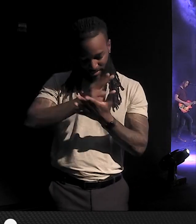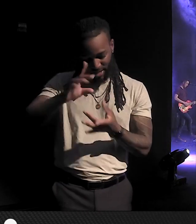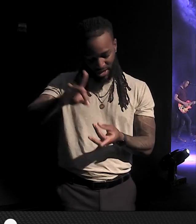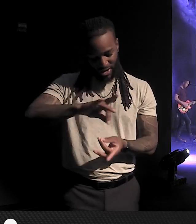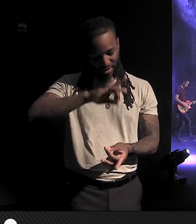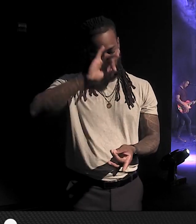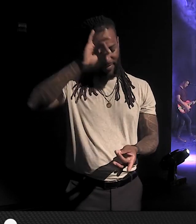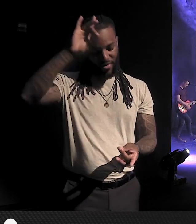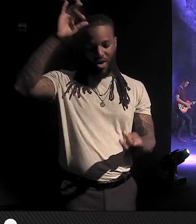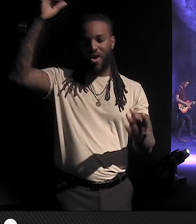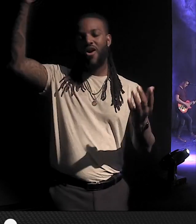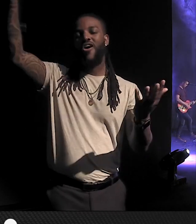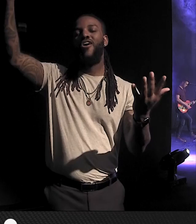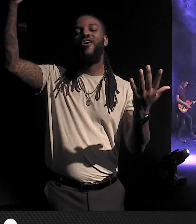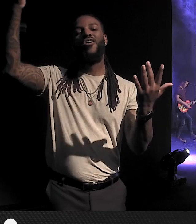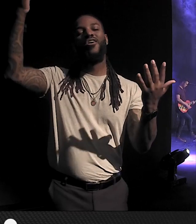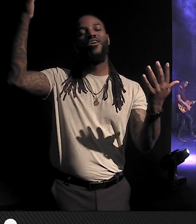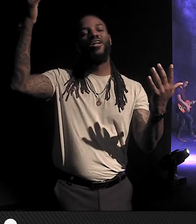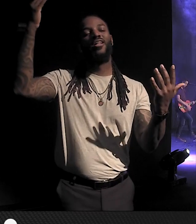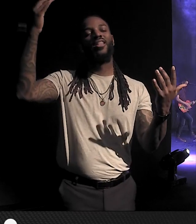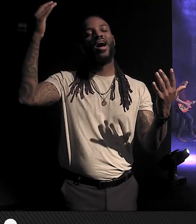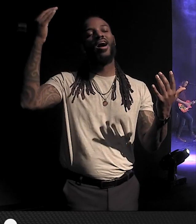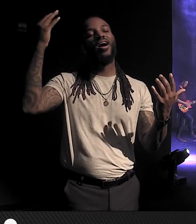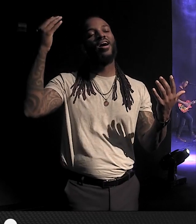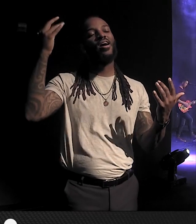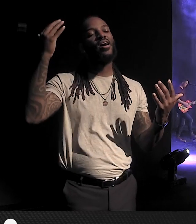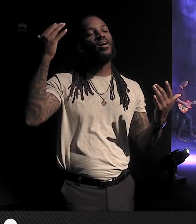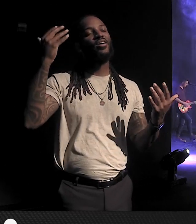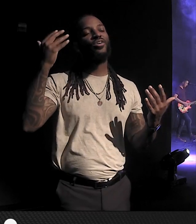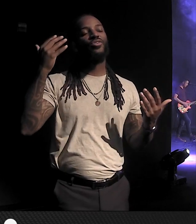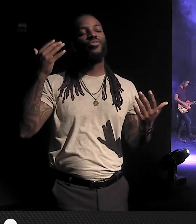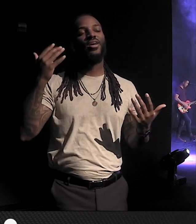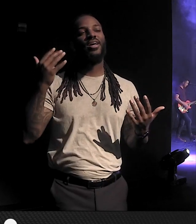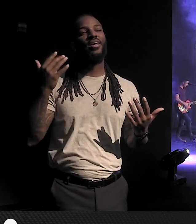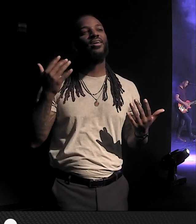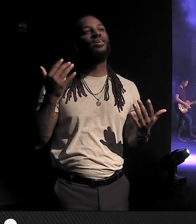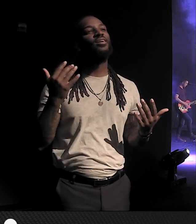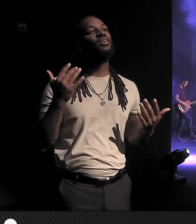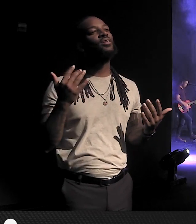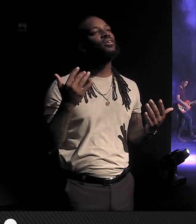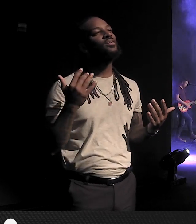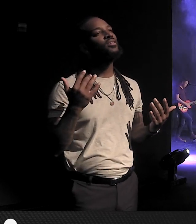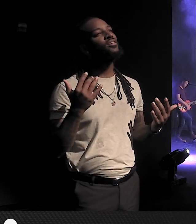Holy Spirit, fall like rain.